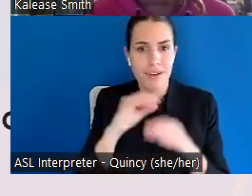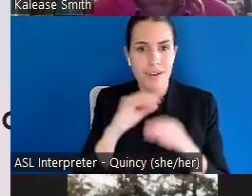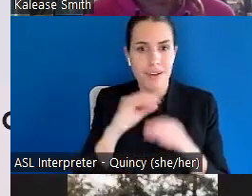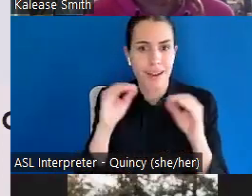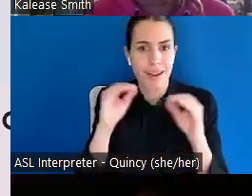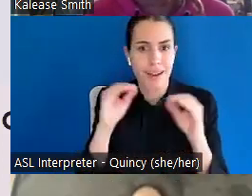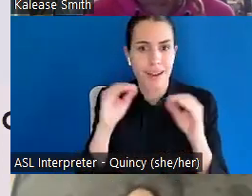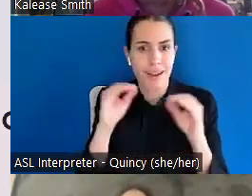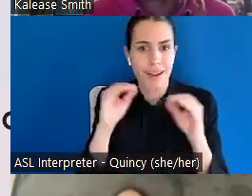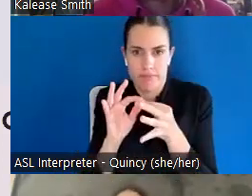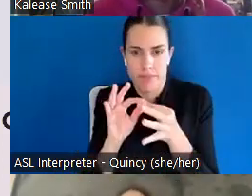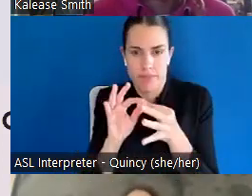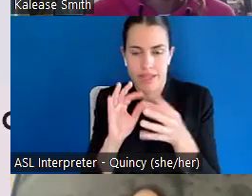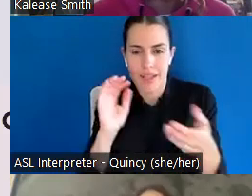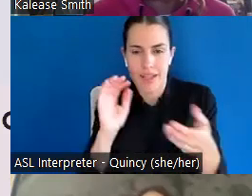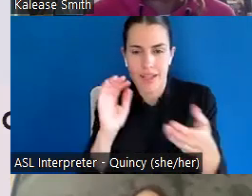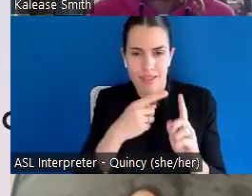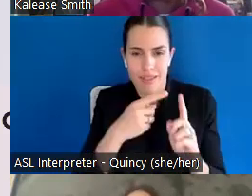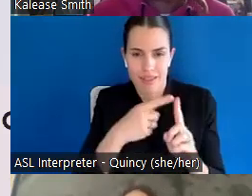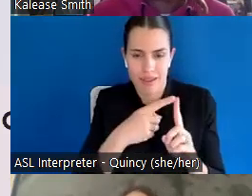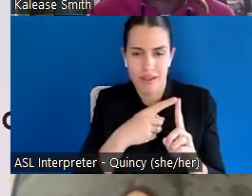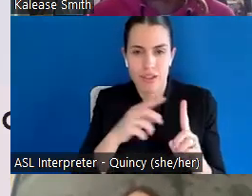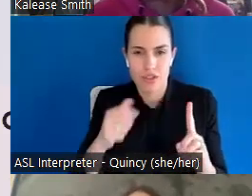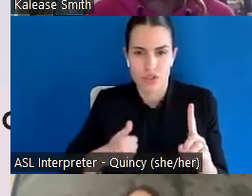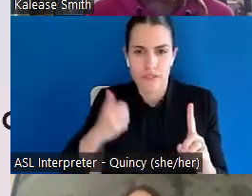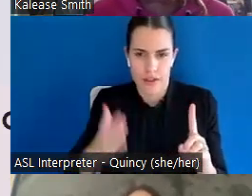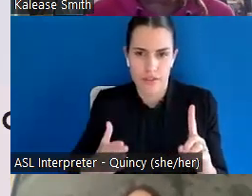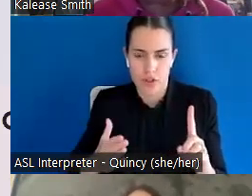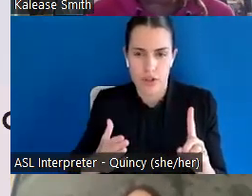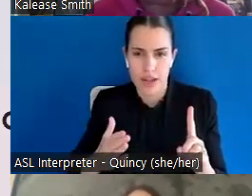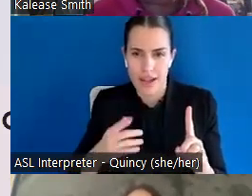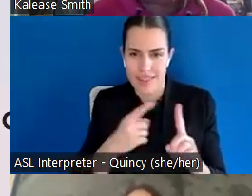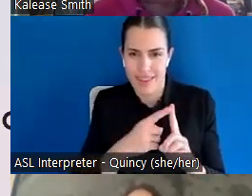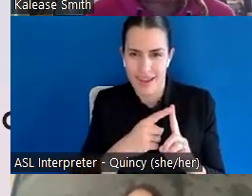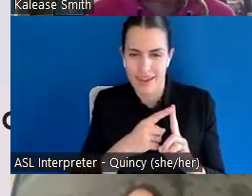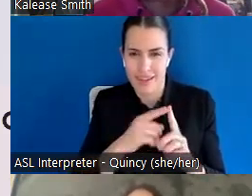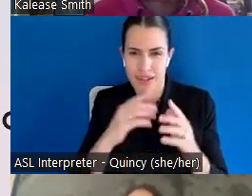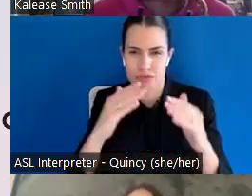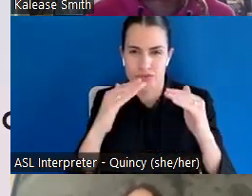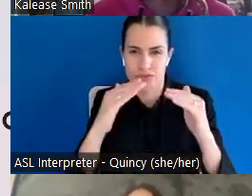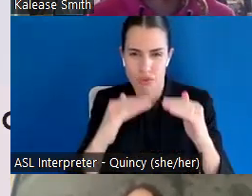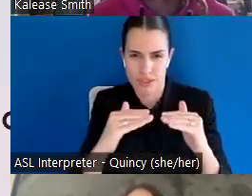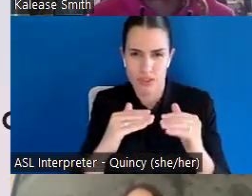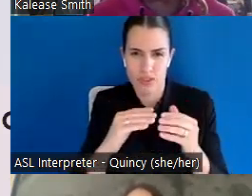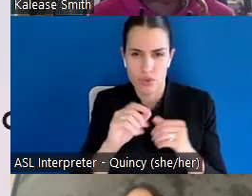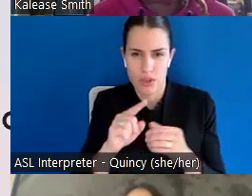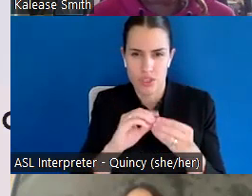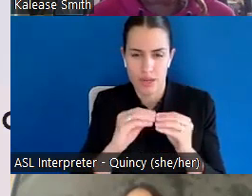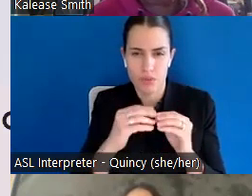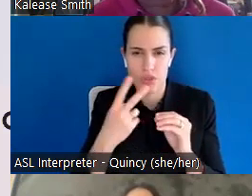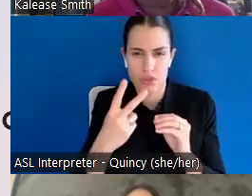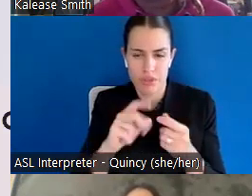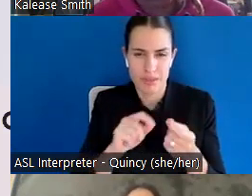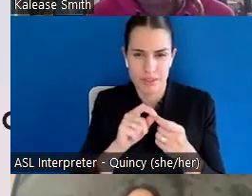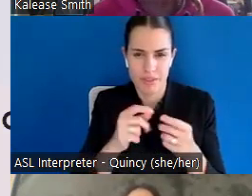cooperation of the survivor. And that goes into question 2 about my specific position, because I am a